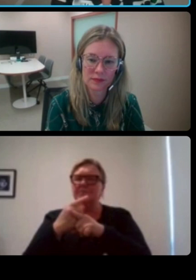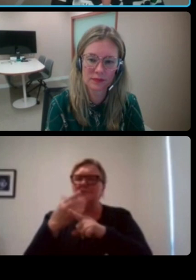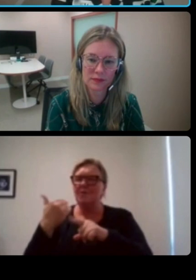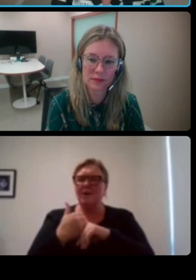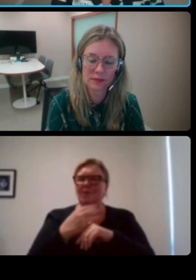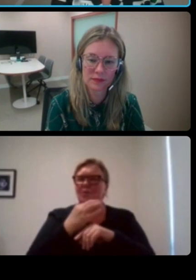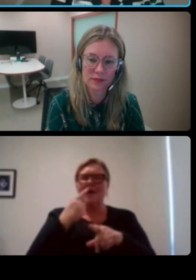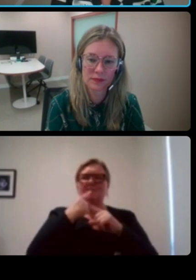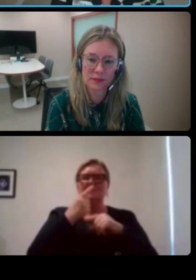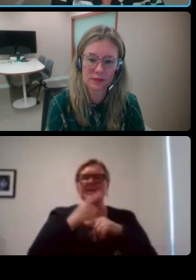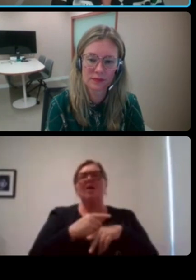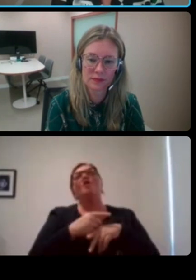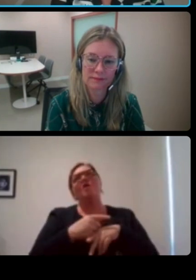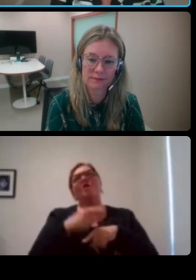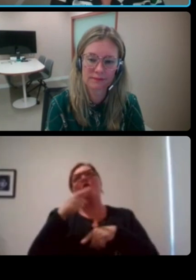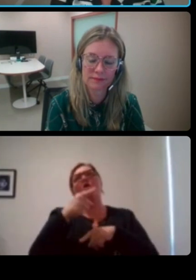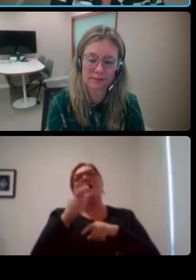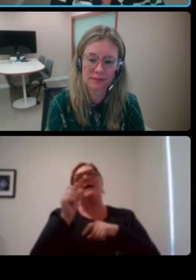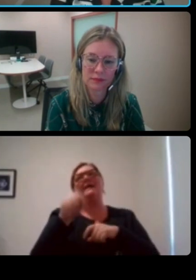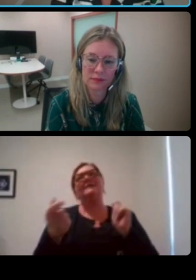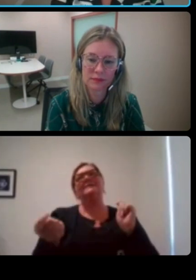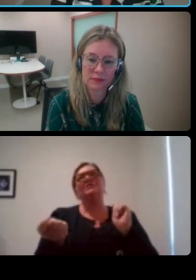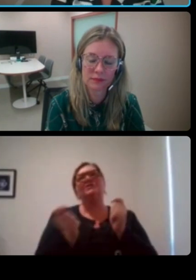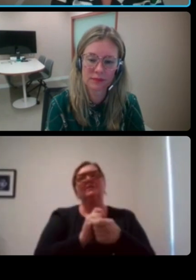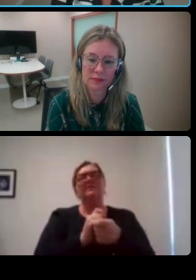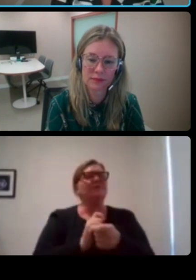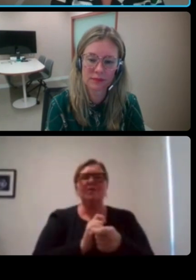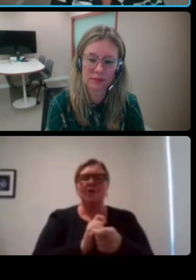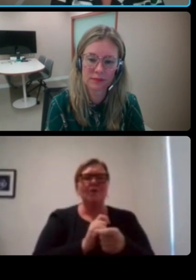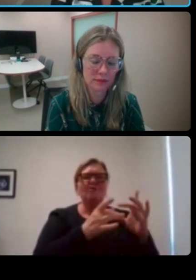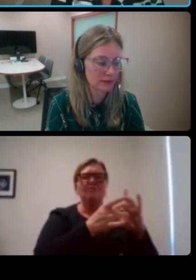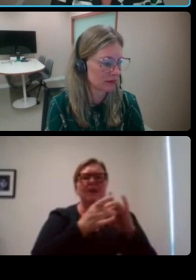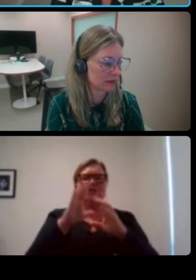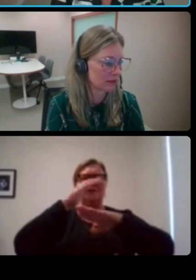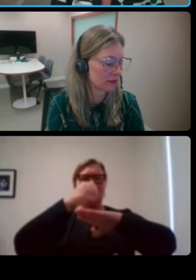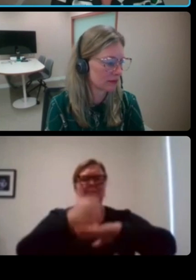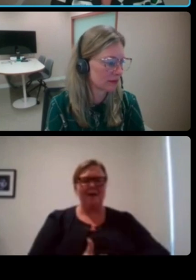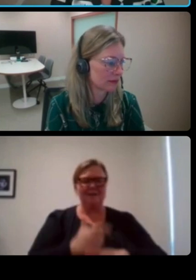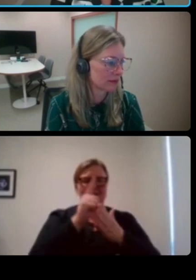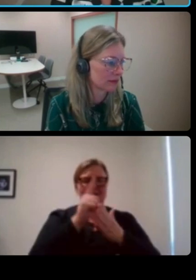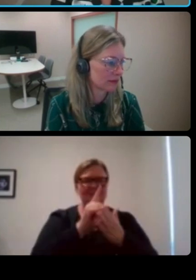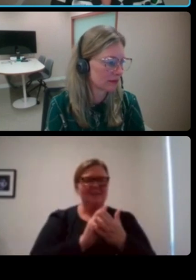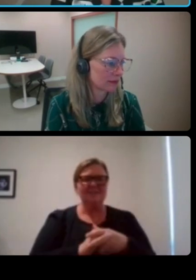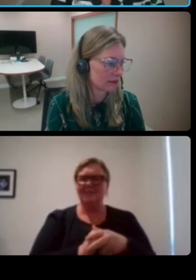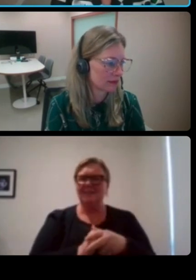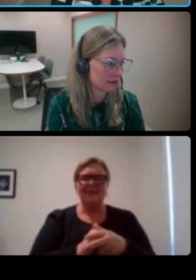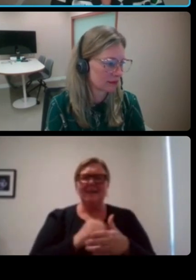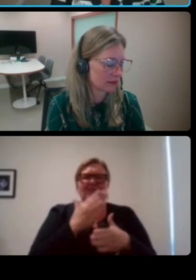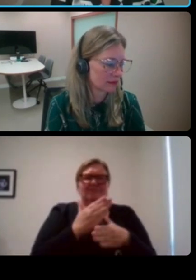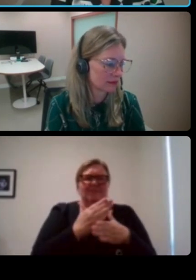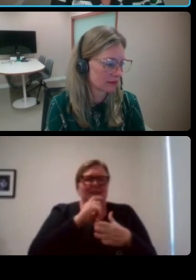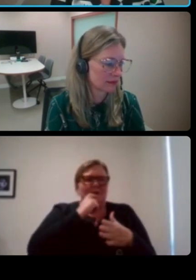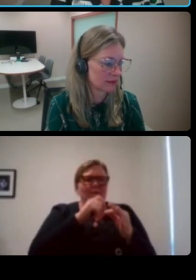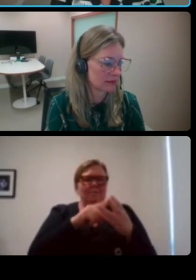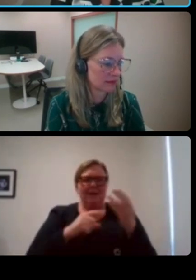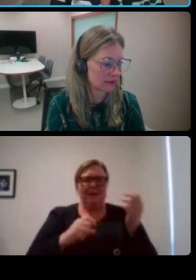you can just say it is a shift, and relationship-based regulation really is going to be